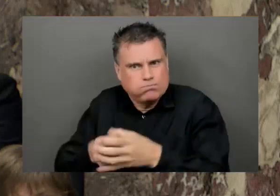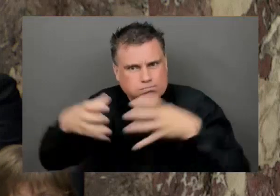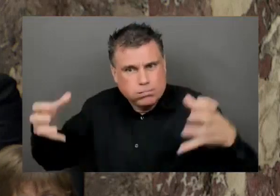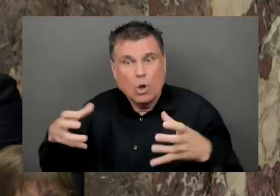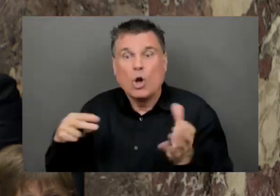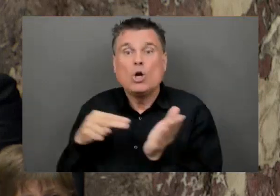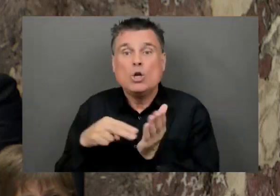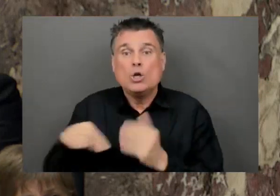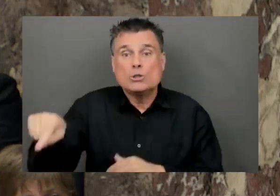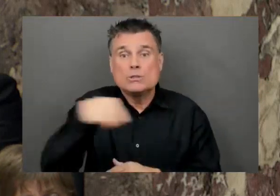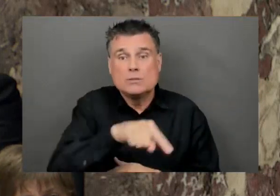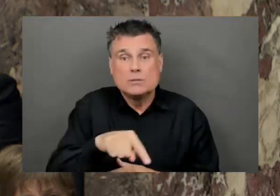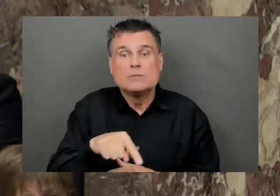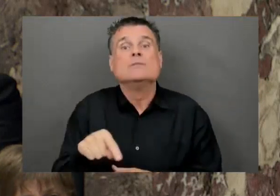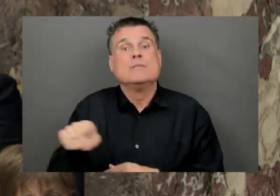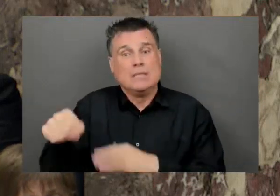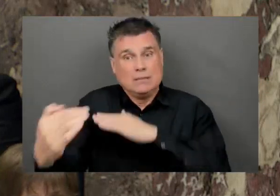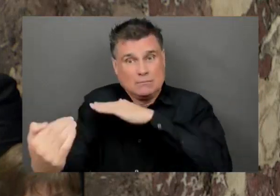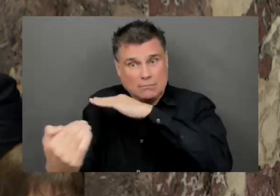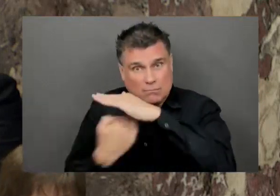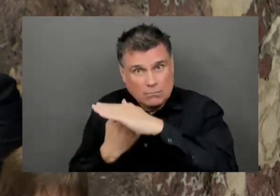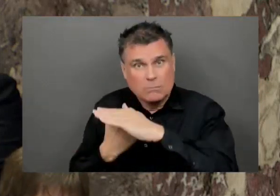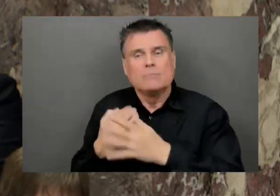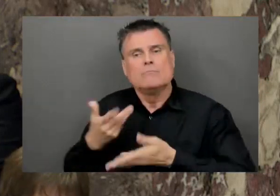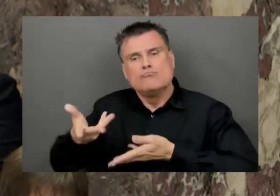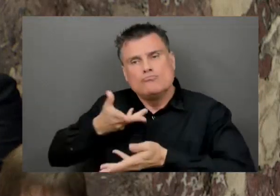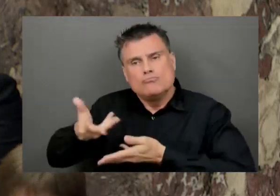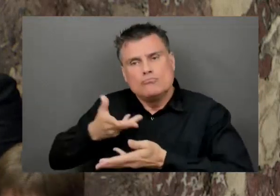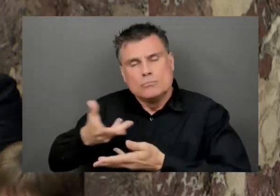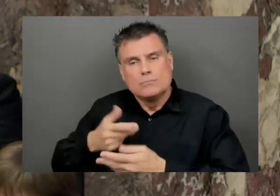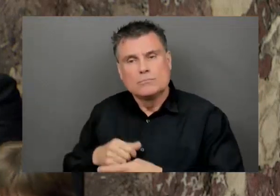Let's not prolong it, please. Honourable Speaker,